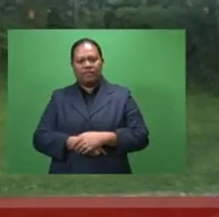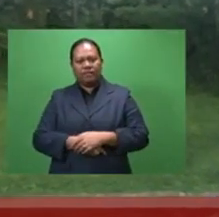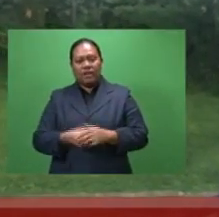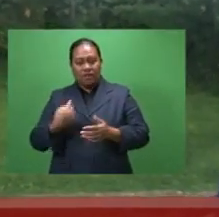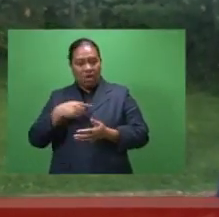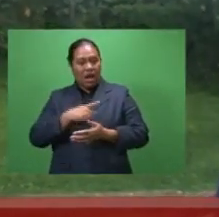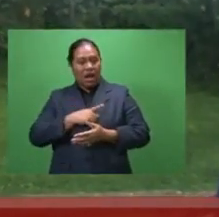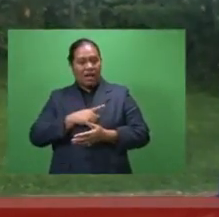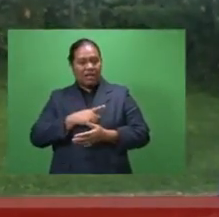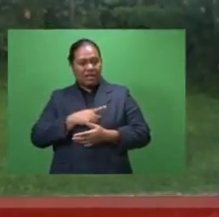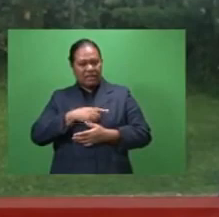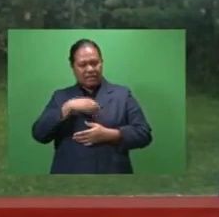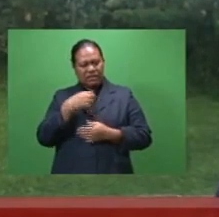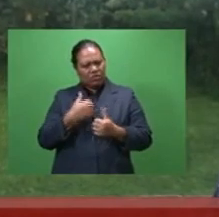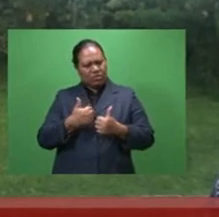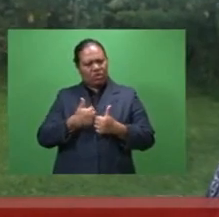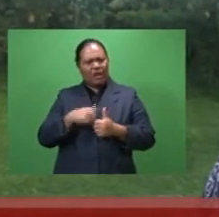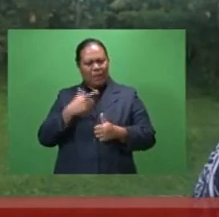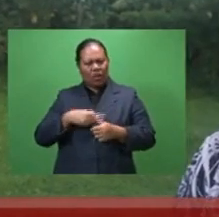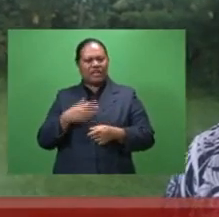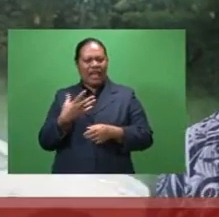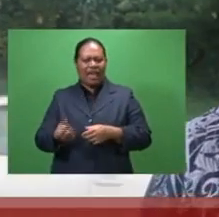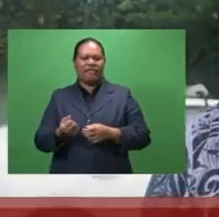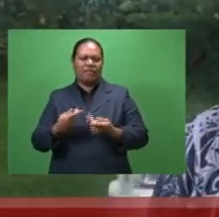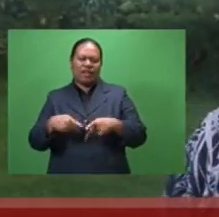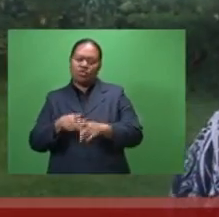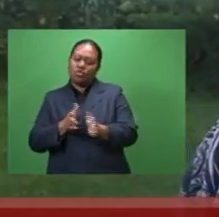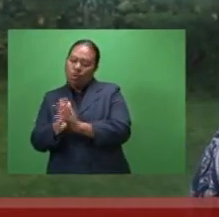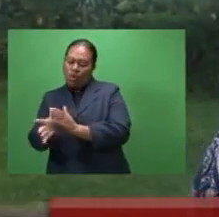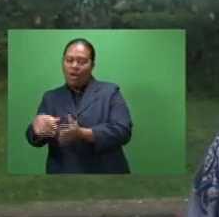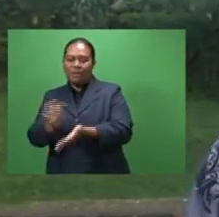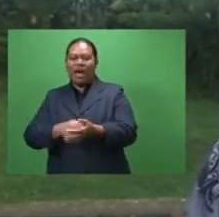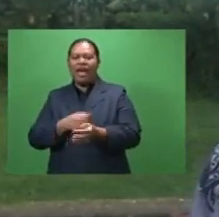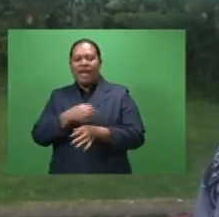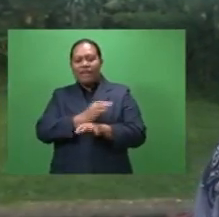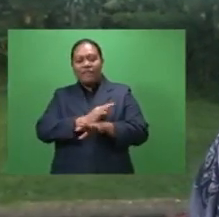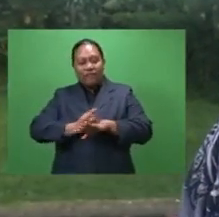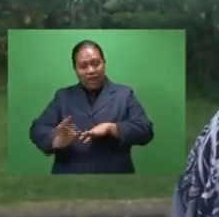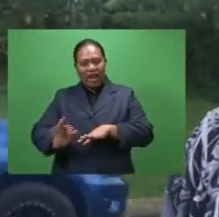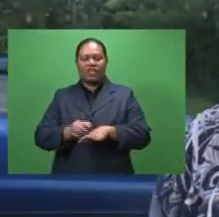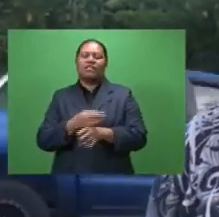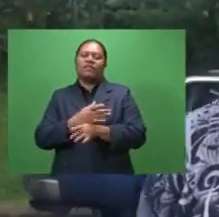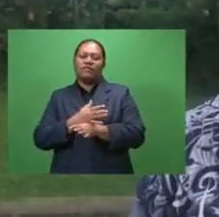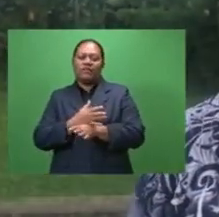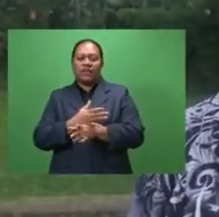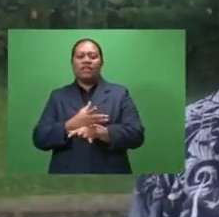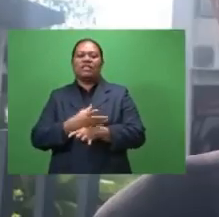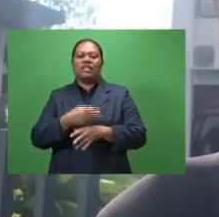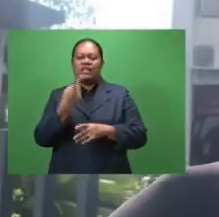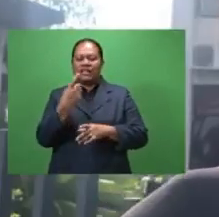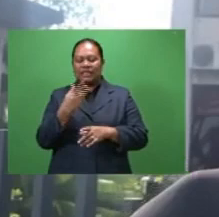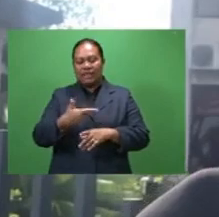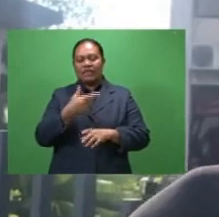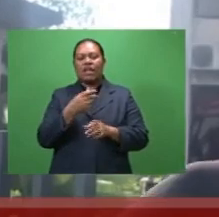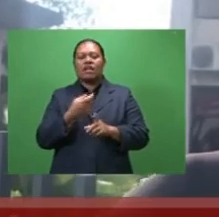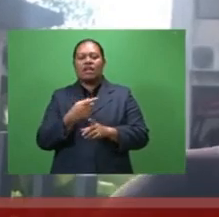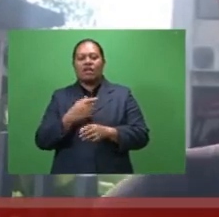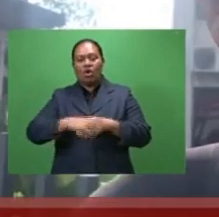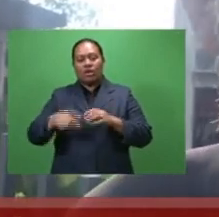it's a bit reasonable because there's a place where we just buy fresh fish because we are getting it at $7 a kilo.